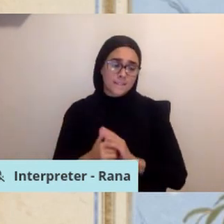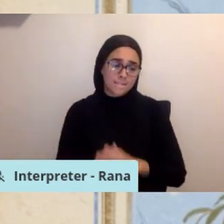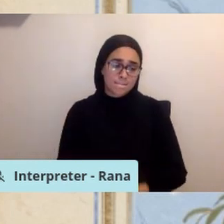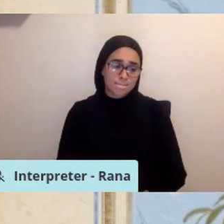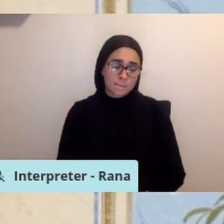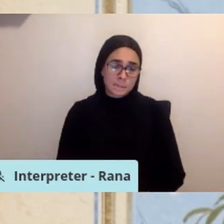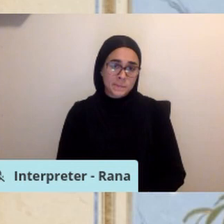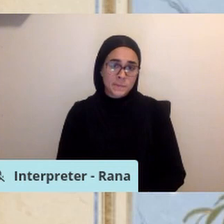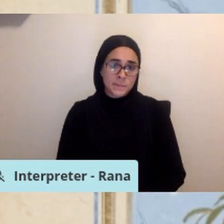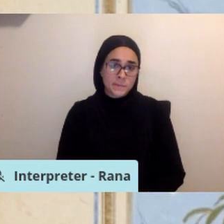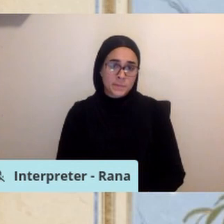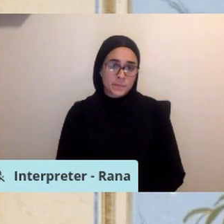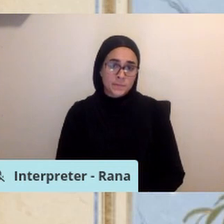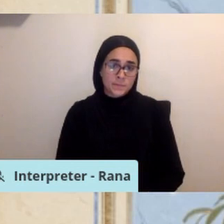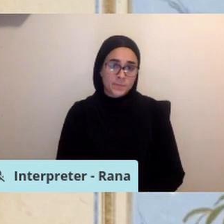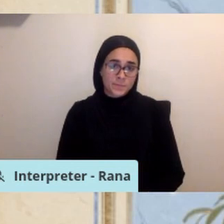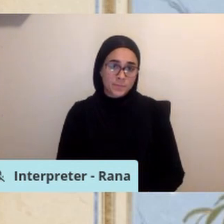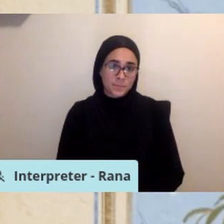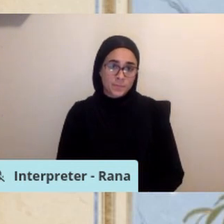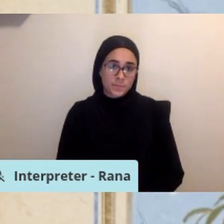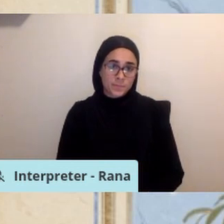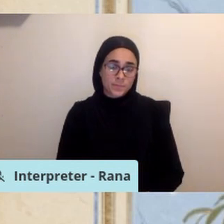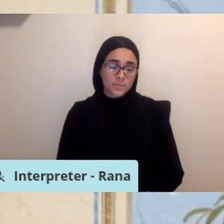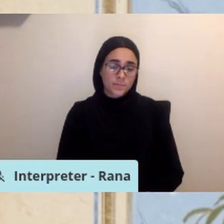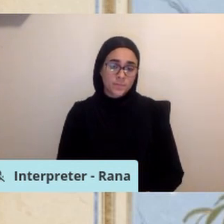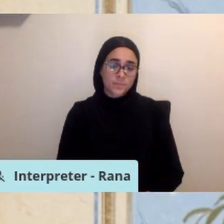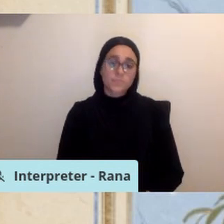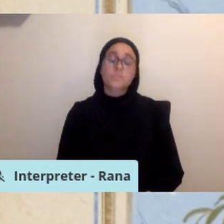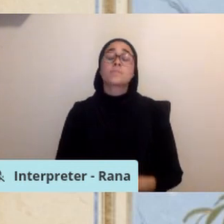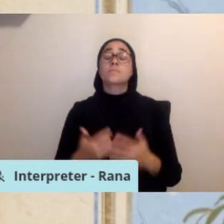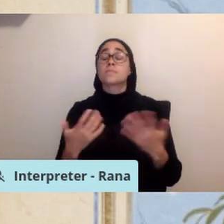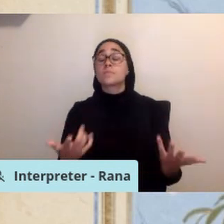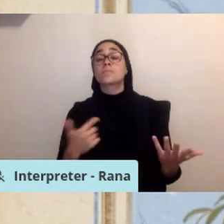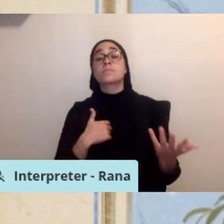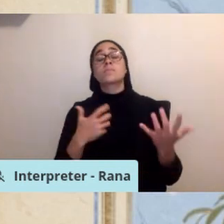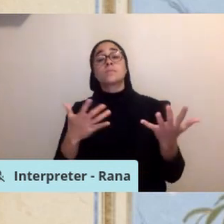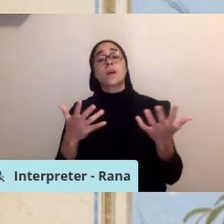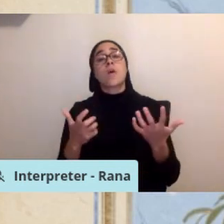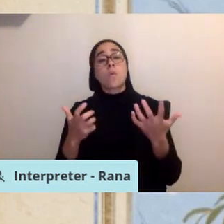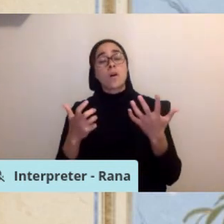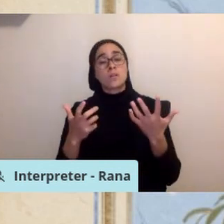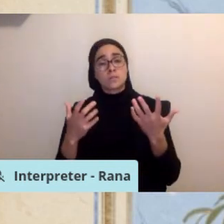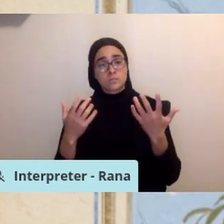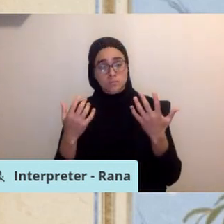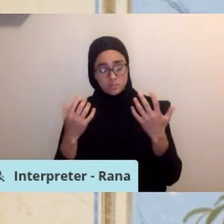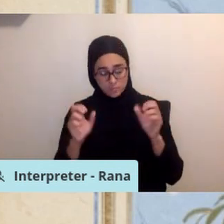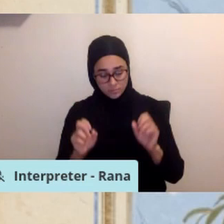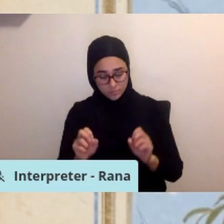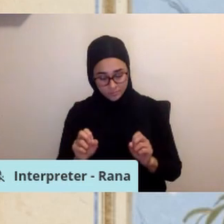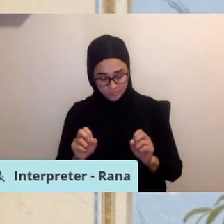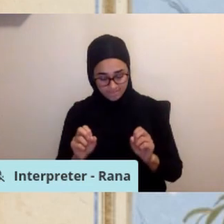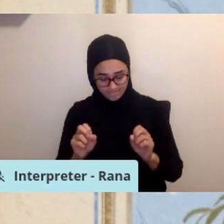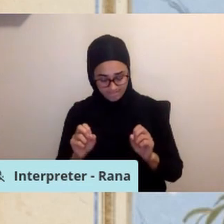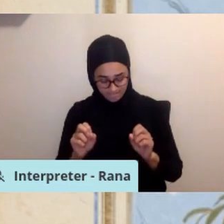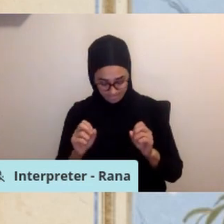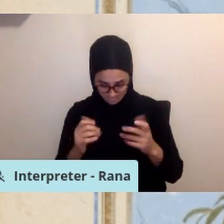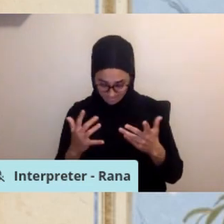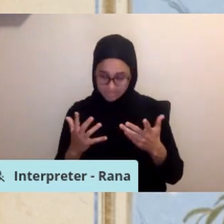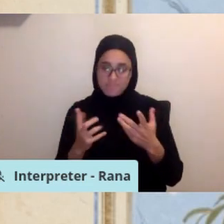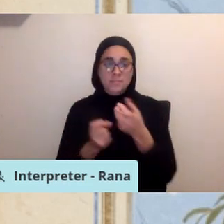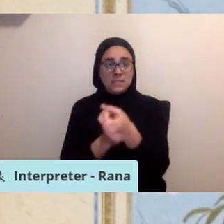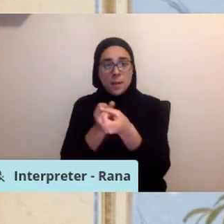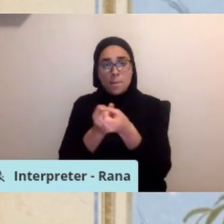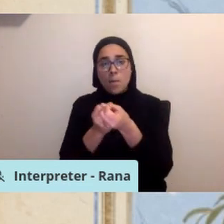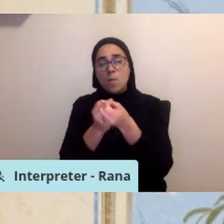So I wanted to create space for you to reflect to recount,